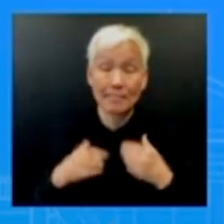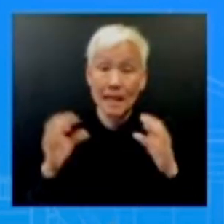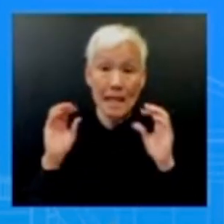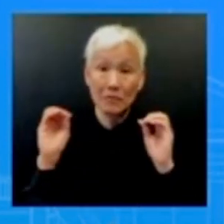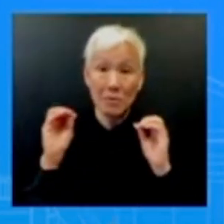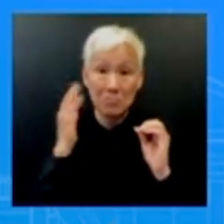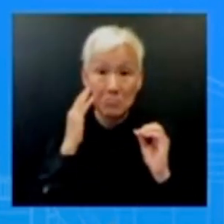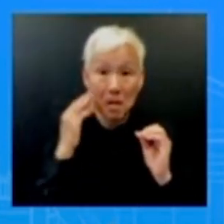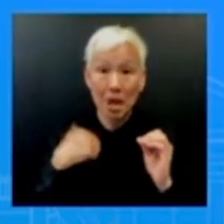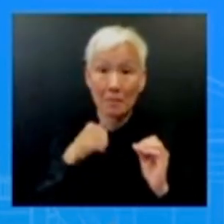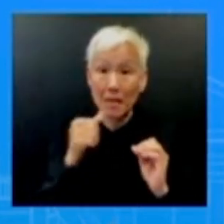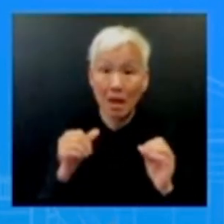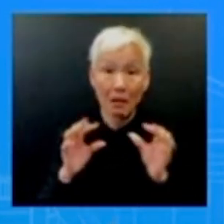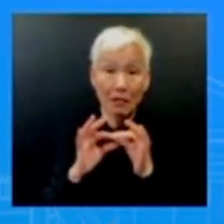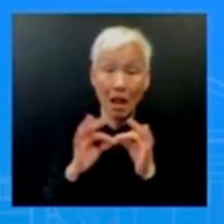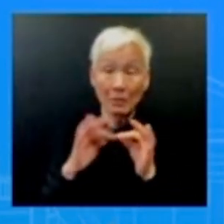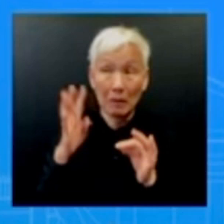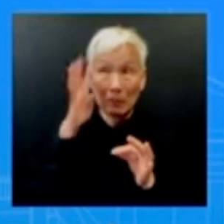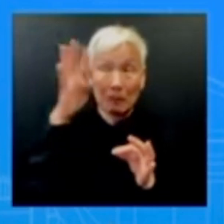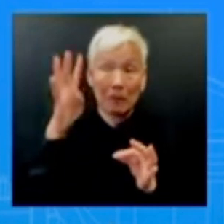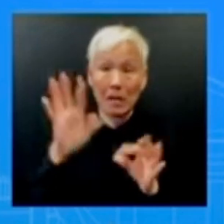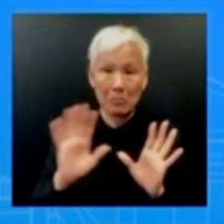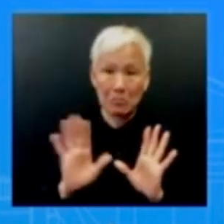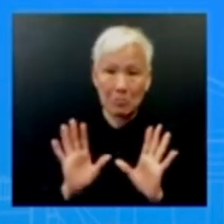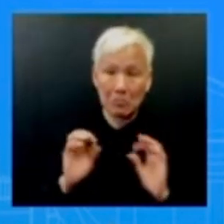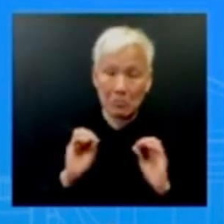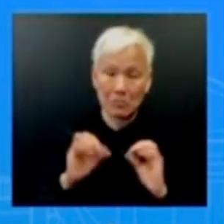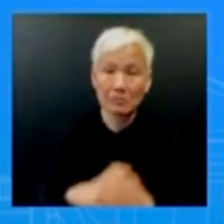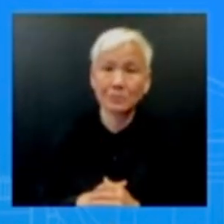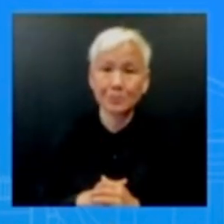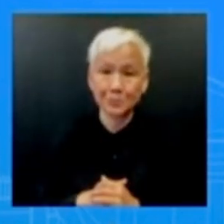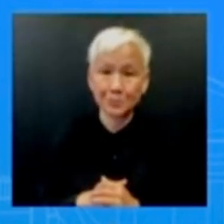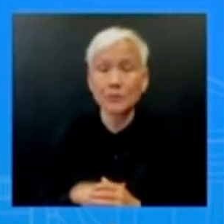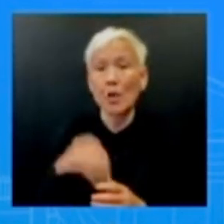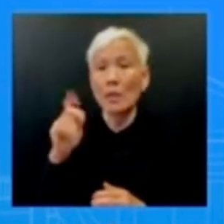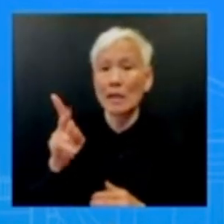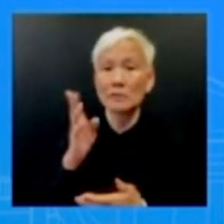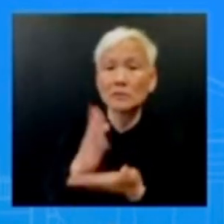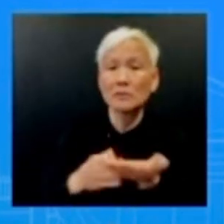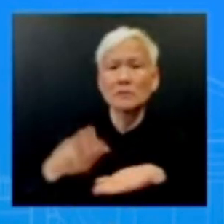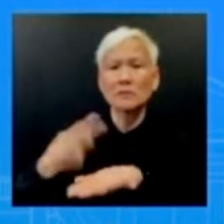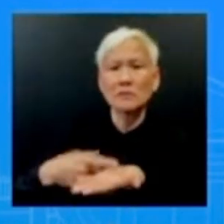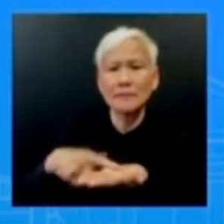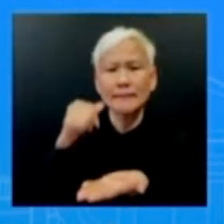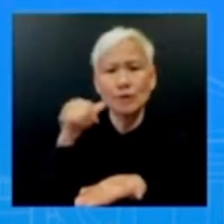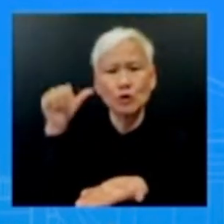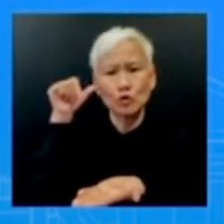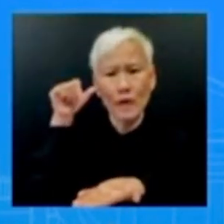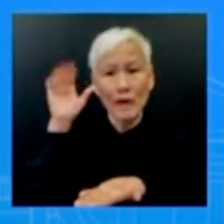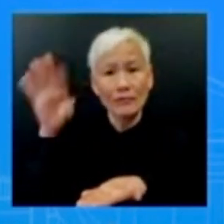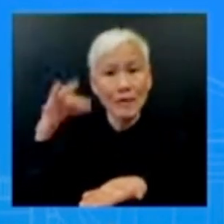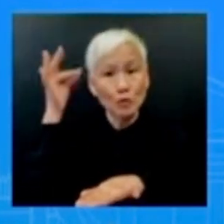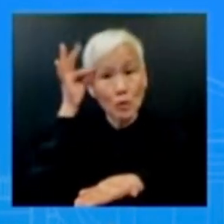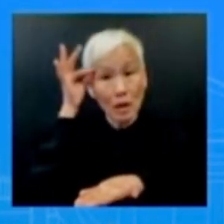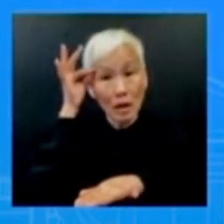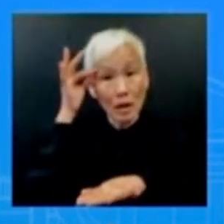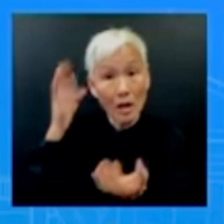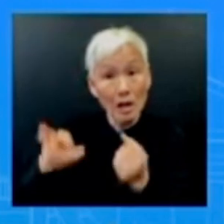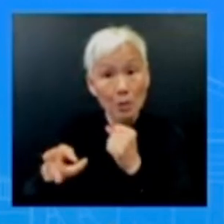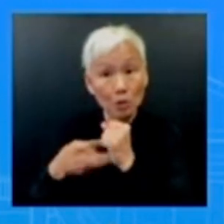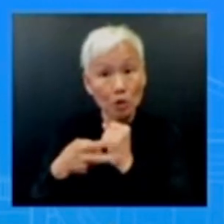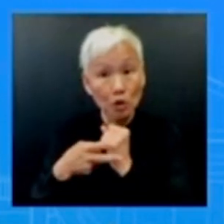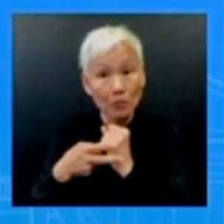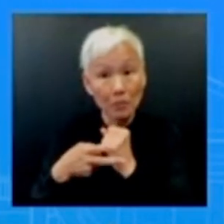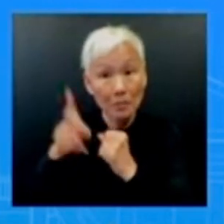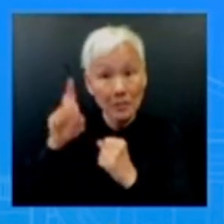Warren was on a number of Sunday shows yesterday. She has said the Federal Reserve should stop hiking interest rates in